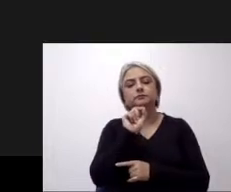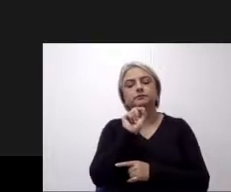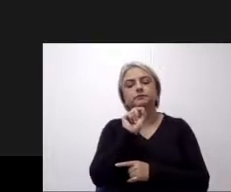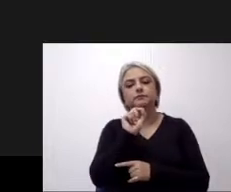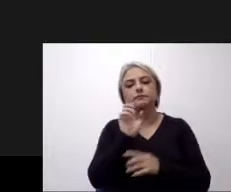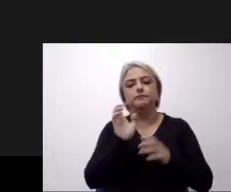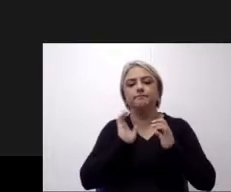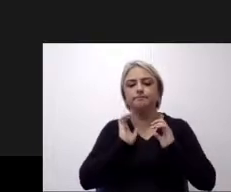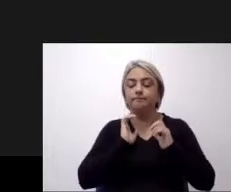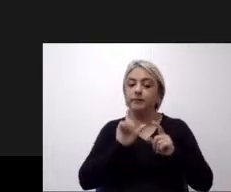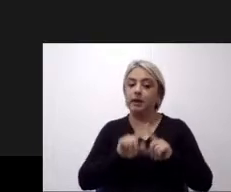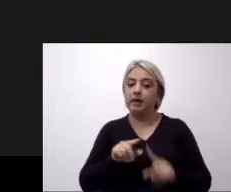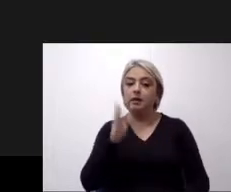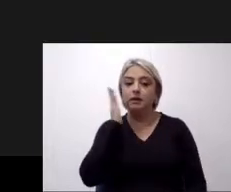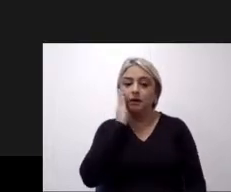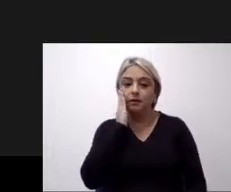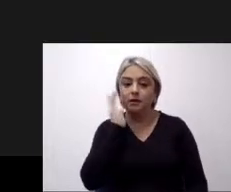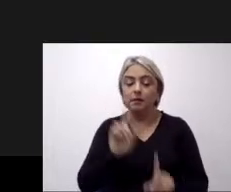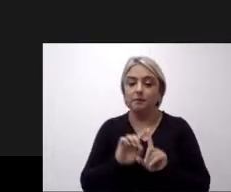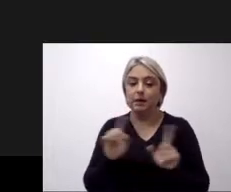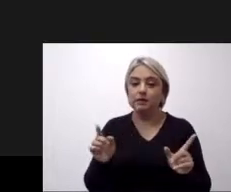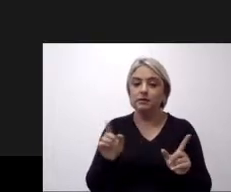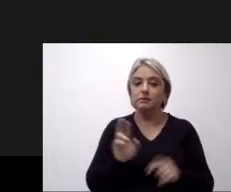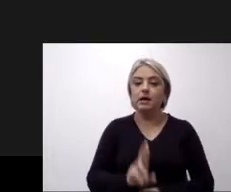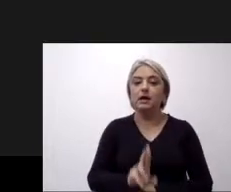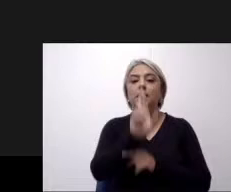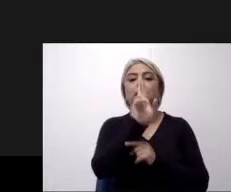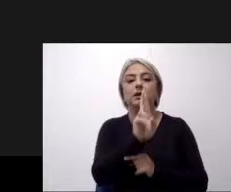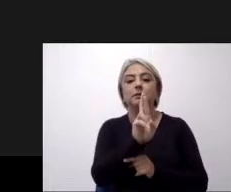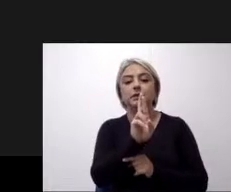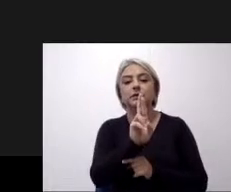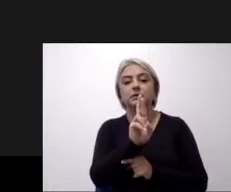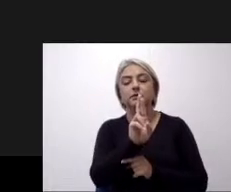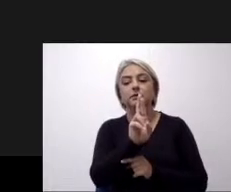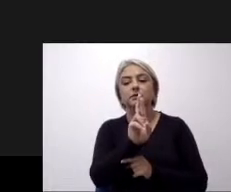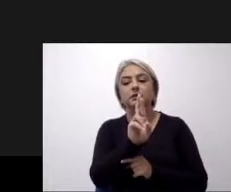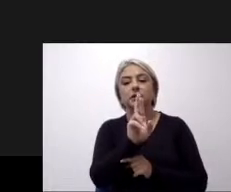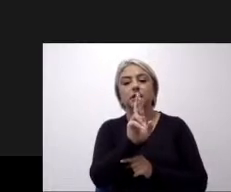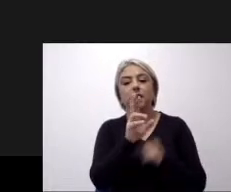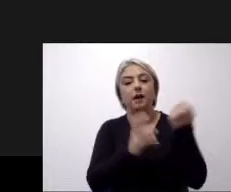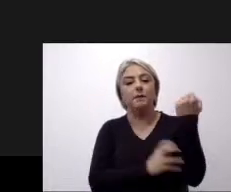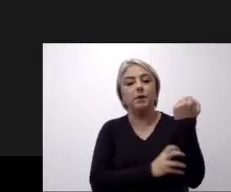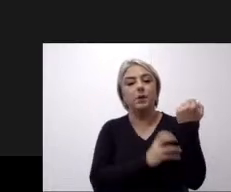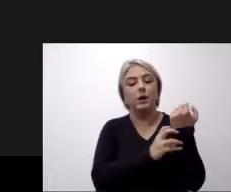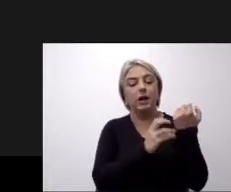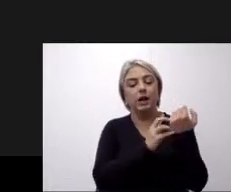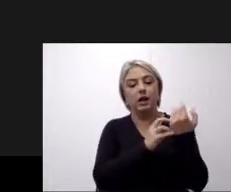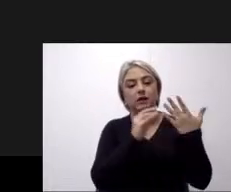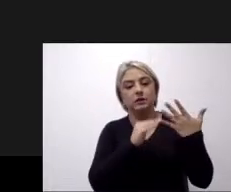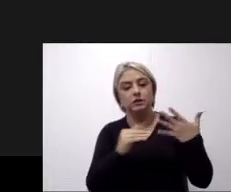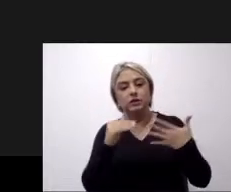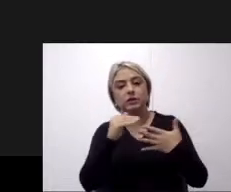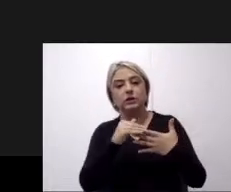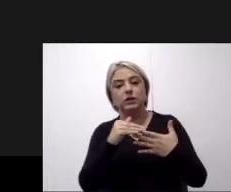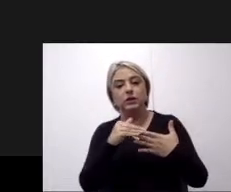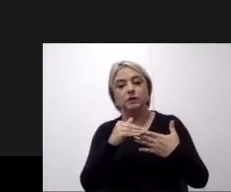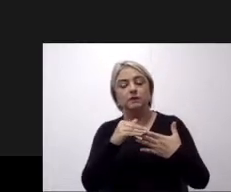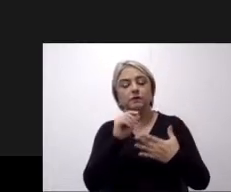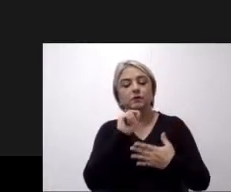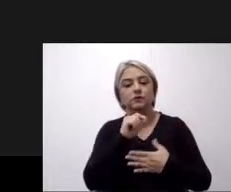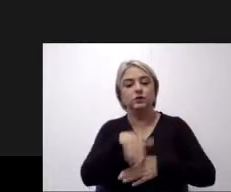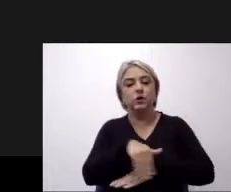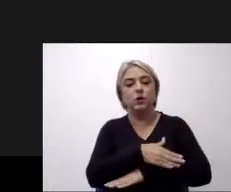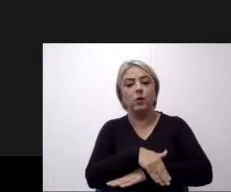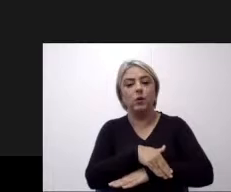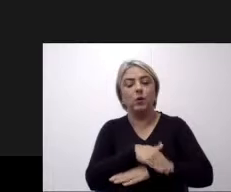account, but also the representations of street-level bureaucrats. And that's what I've showed in my